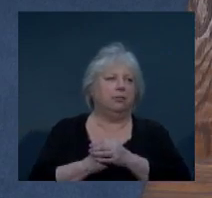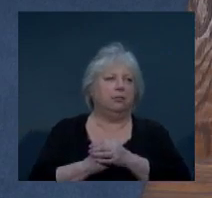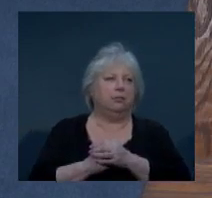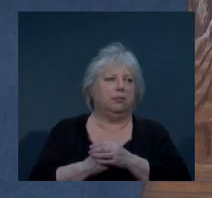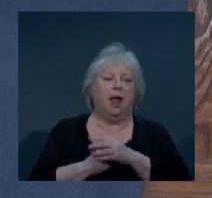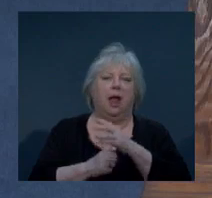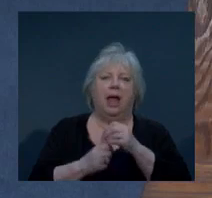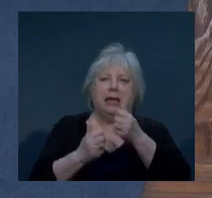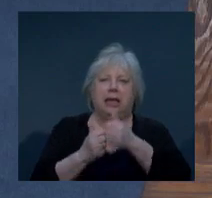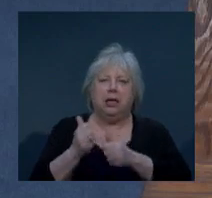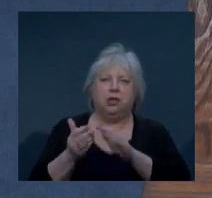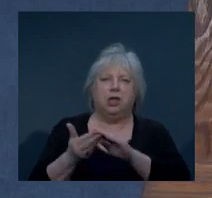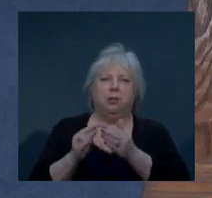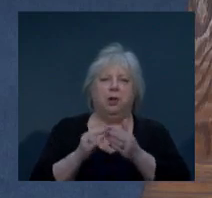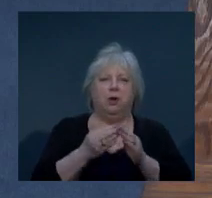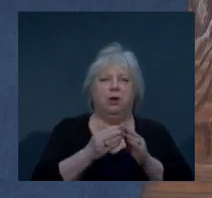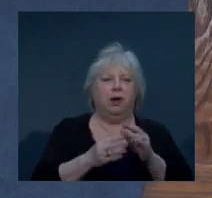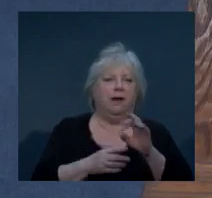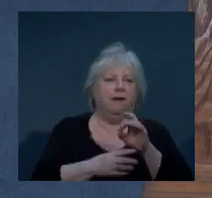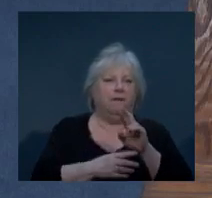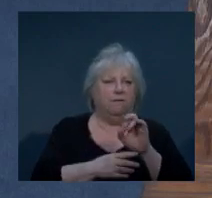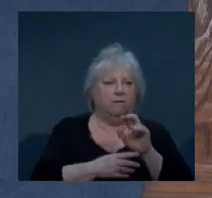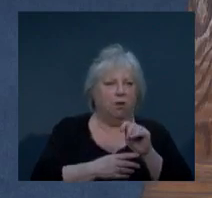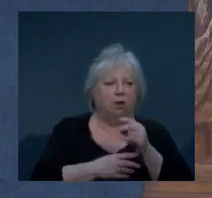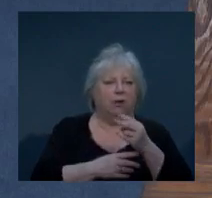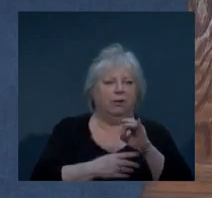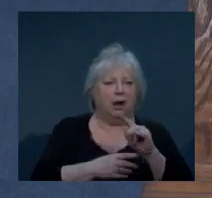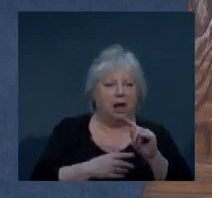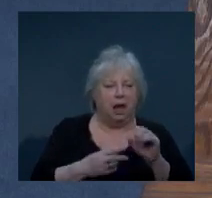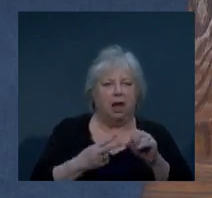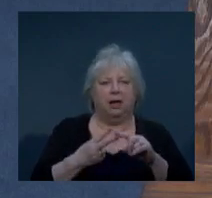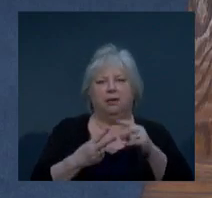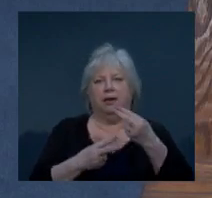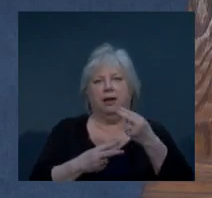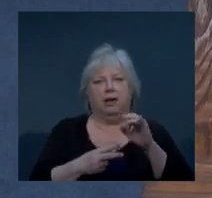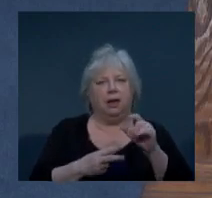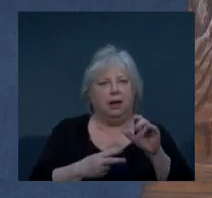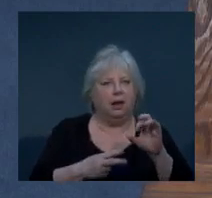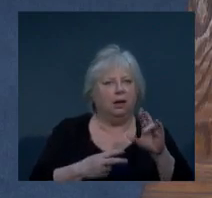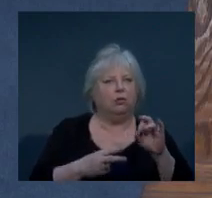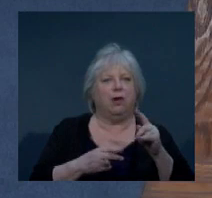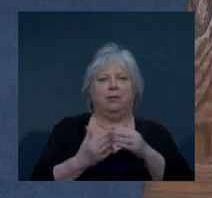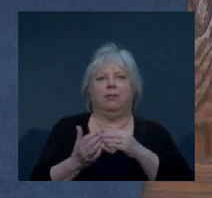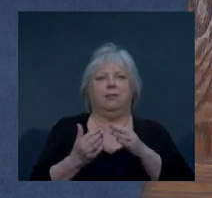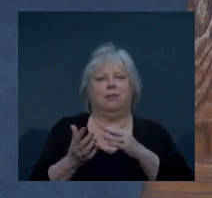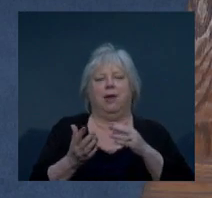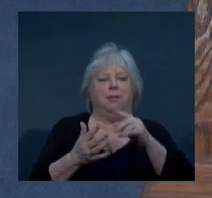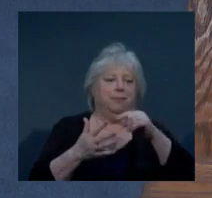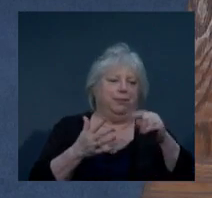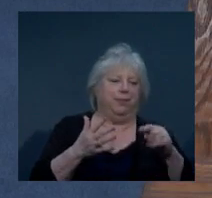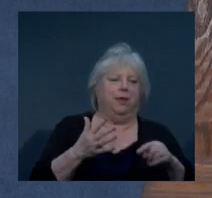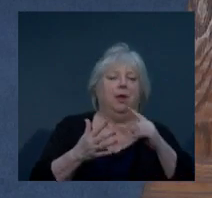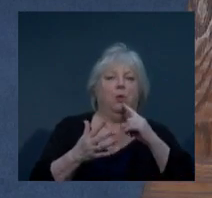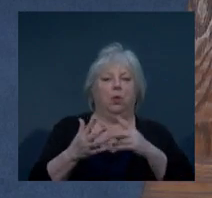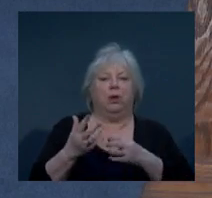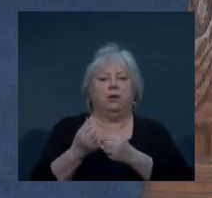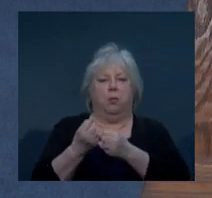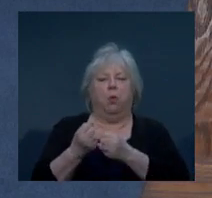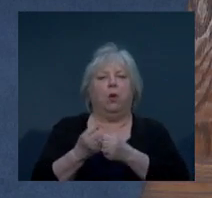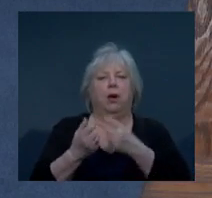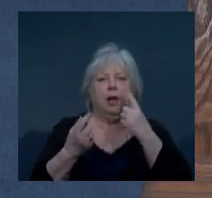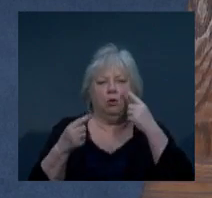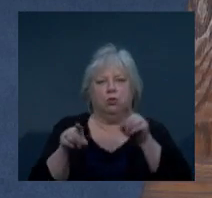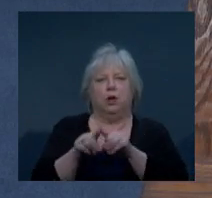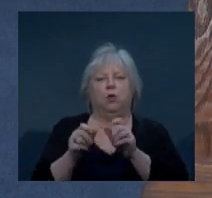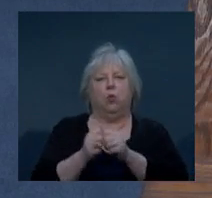And each community, Forest Heights, Hillcrest, whatever it was on board with the young professionals. But I think it's something